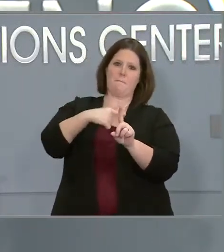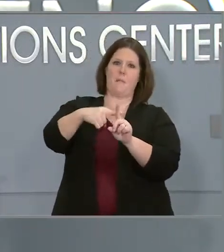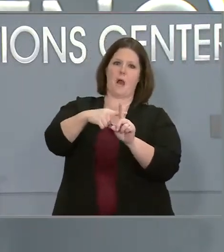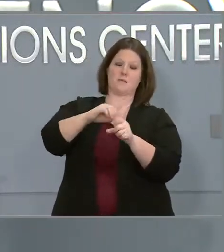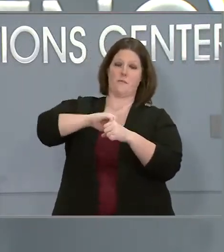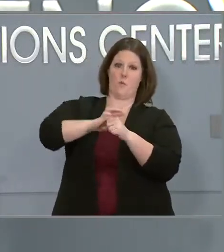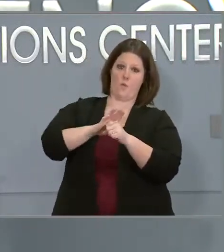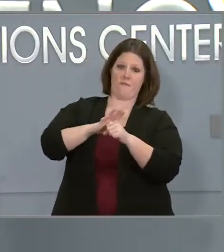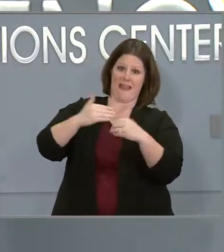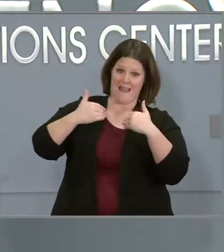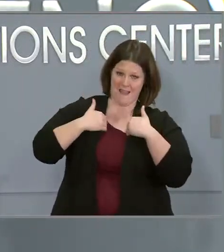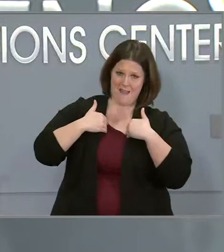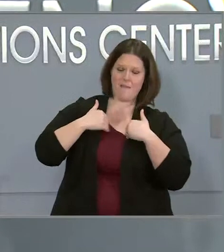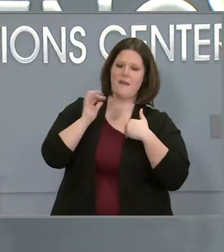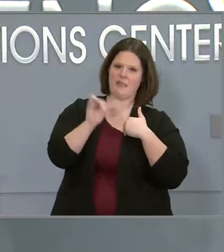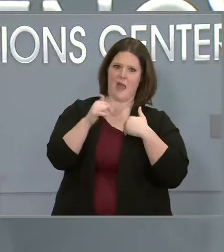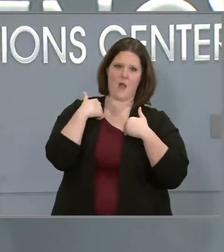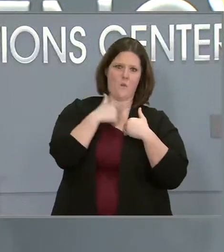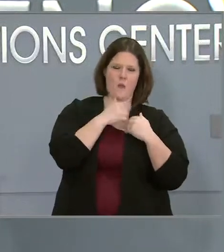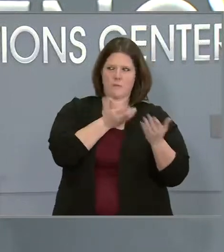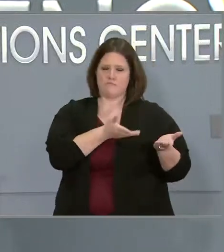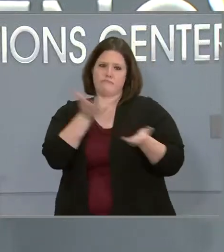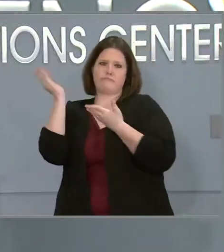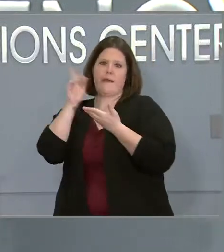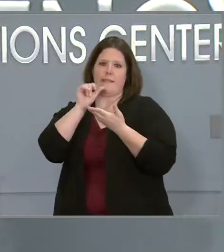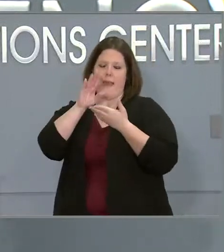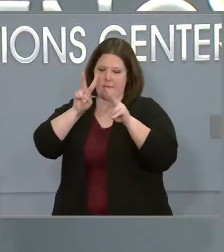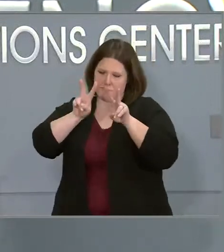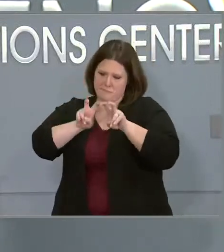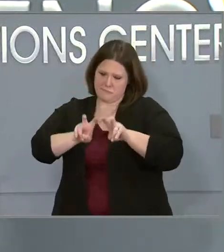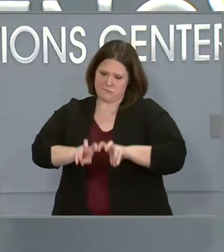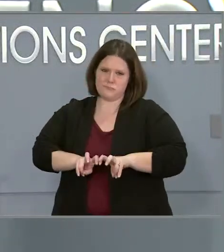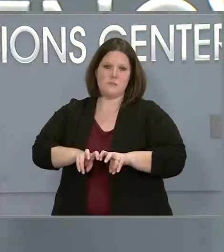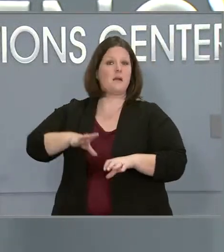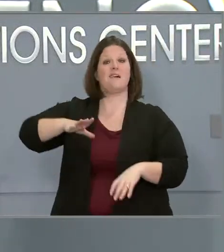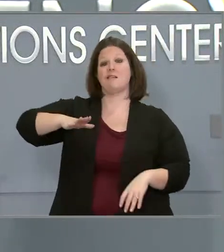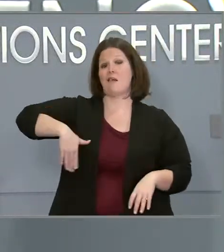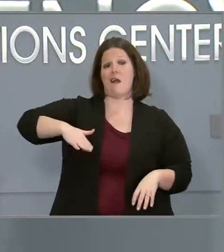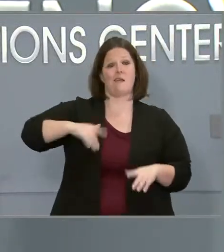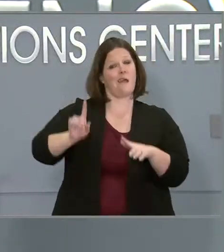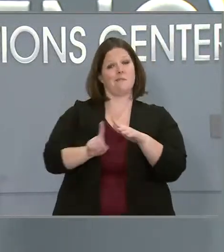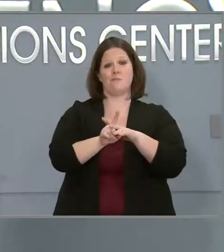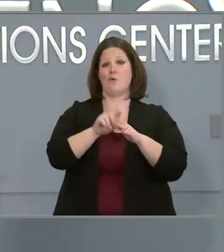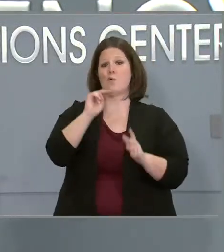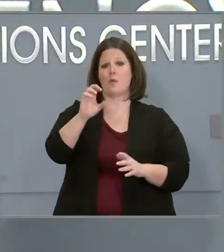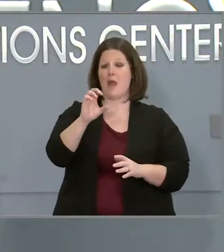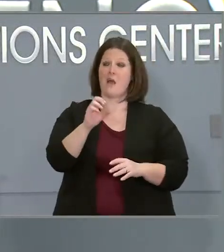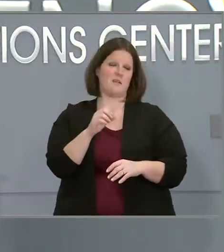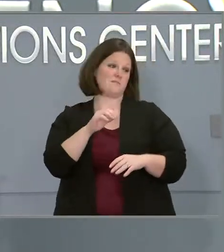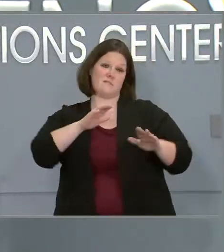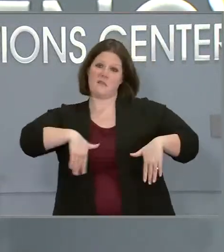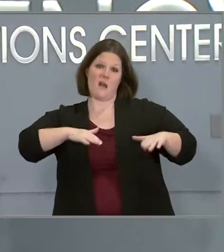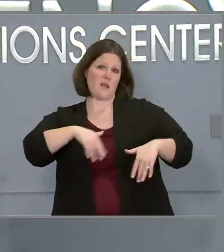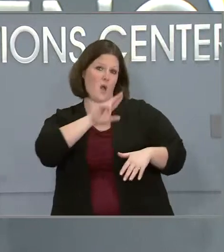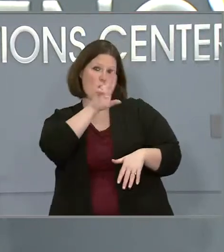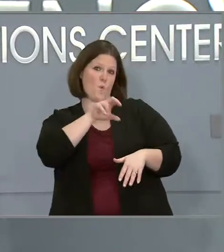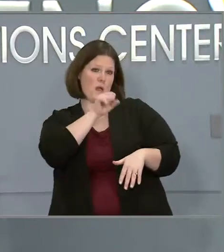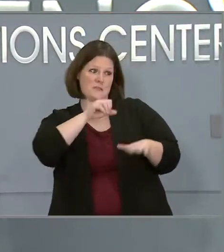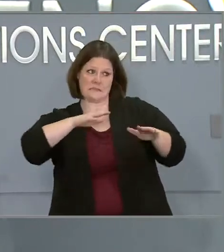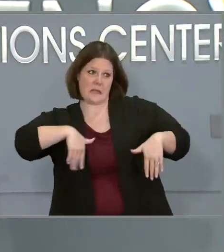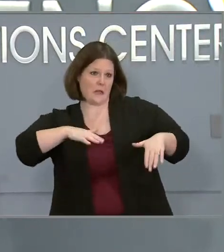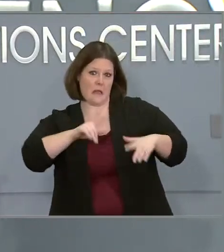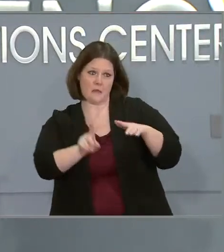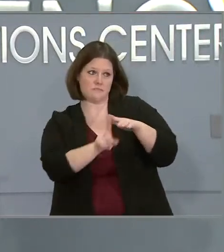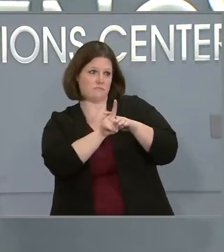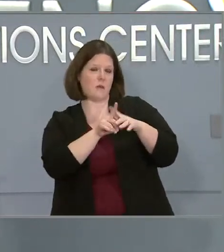already sequenced, and as I said, we have not seen it here in North Carolina, nor in another part of the United States, but I know all of our lab